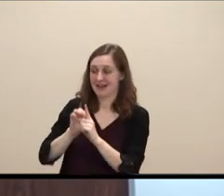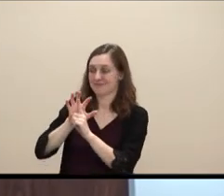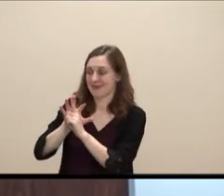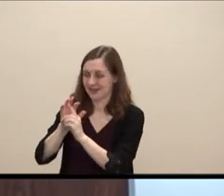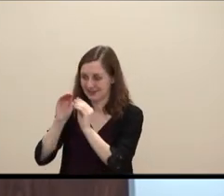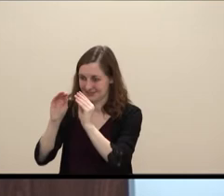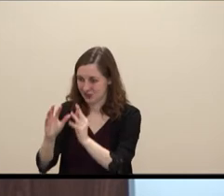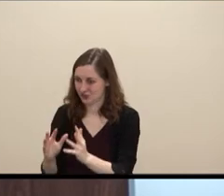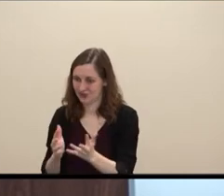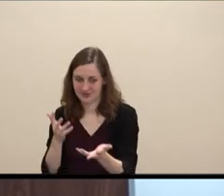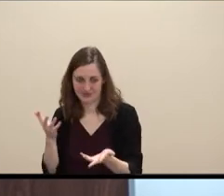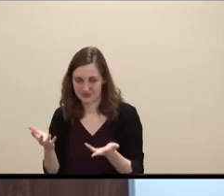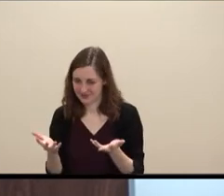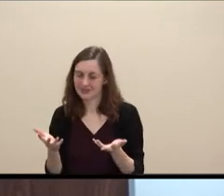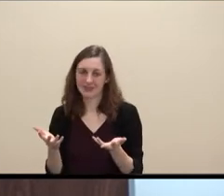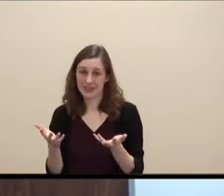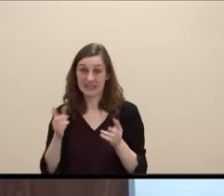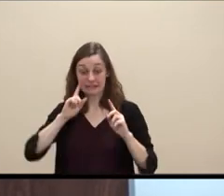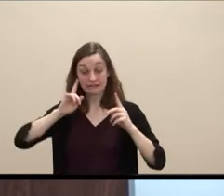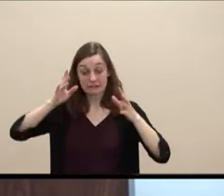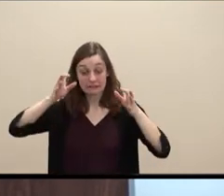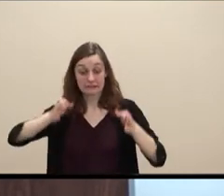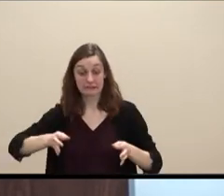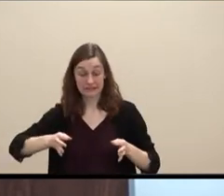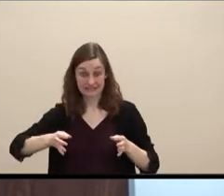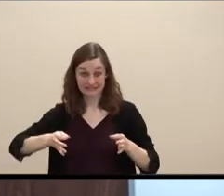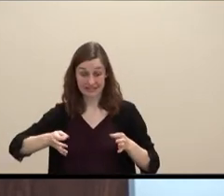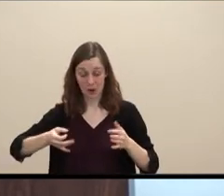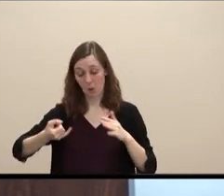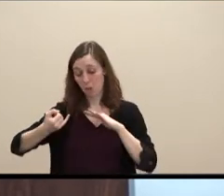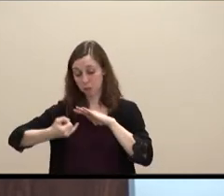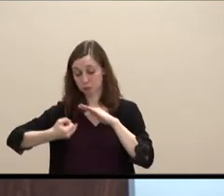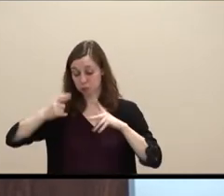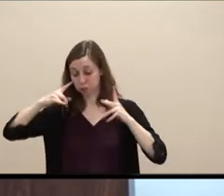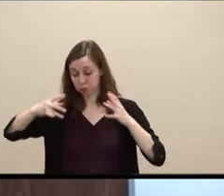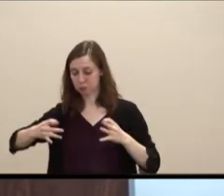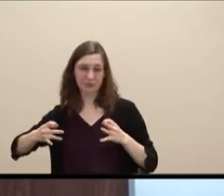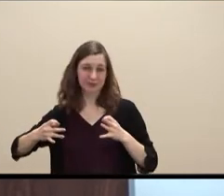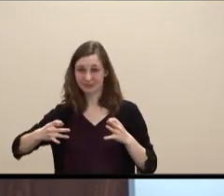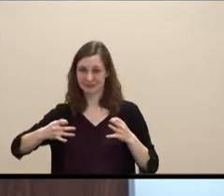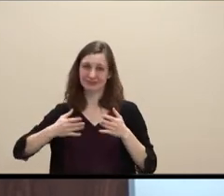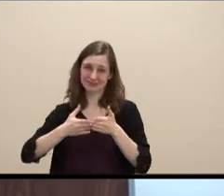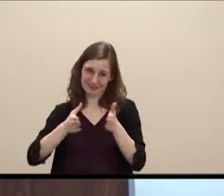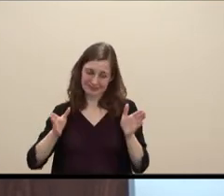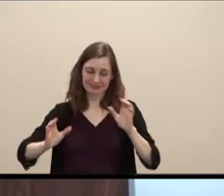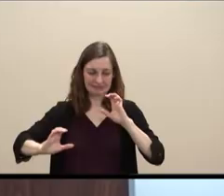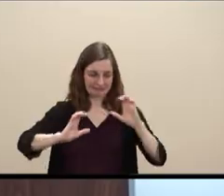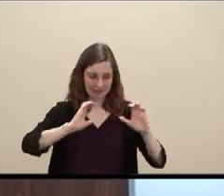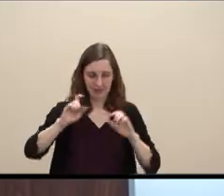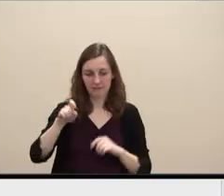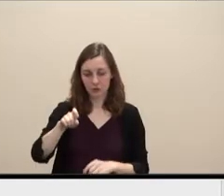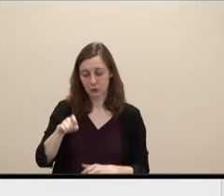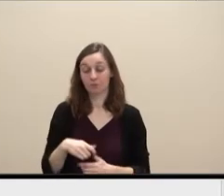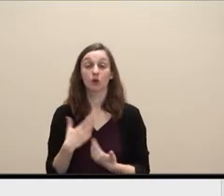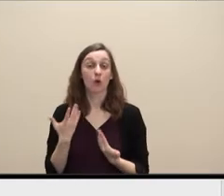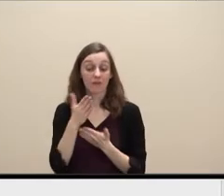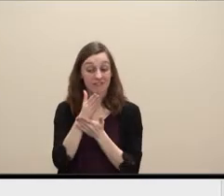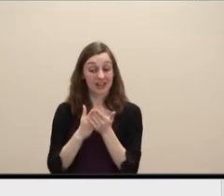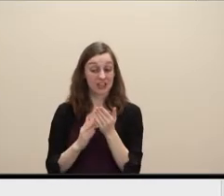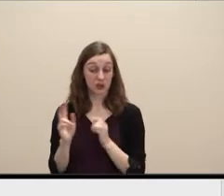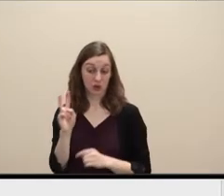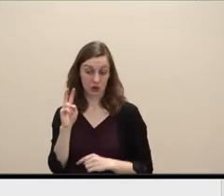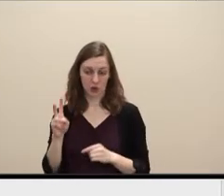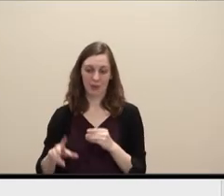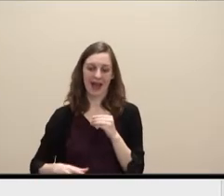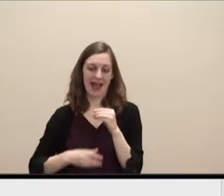and those decisions just can't be made in isolation. So in phase two, we're adding the science and